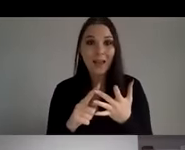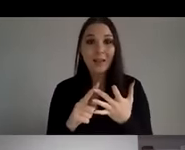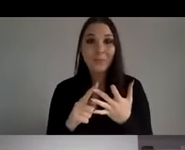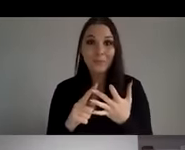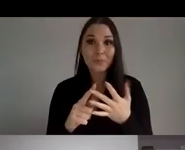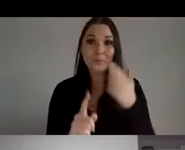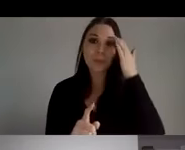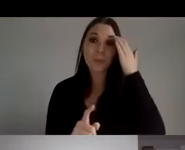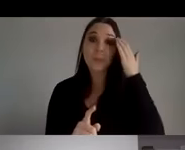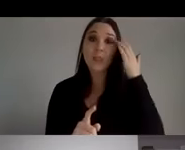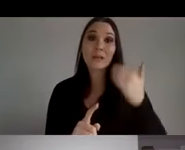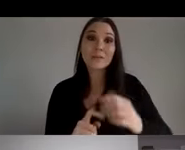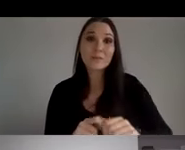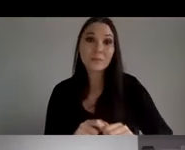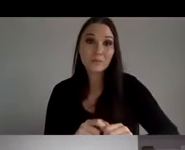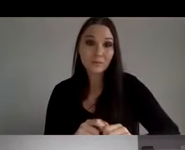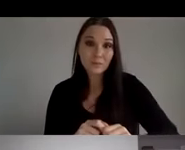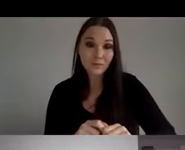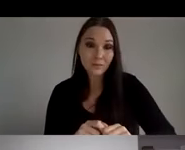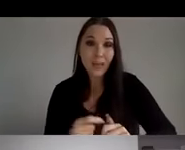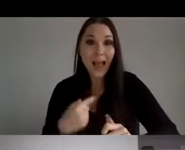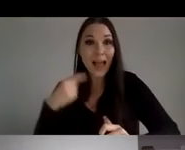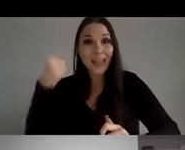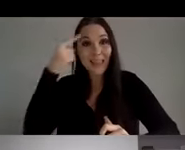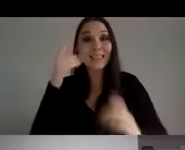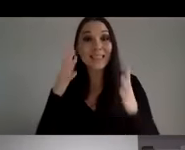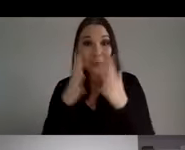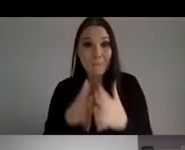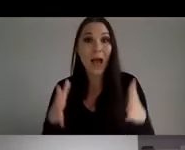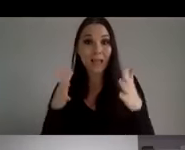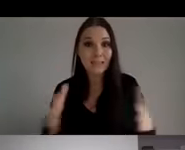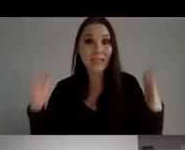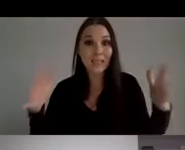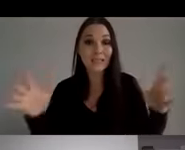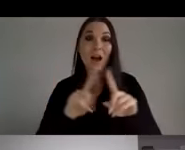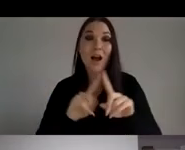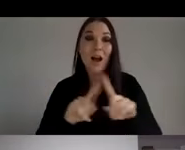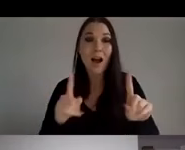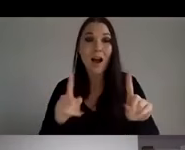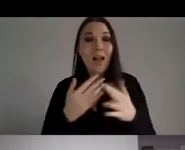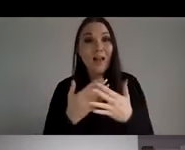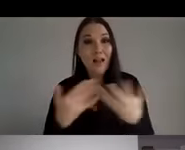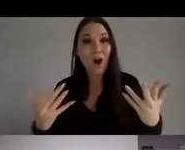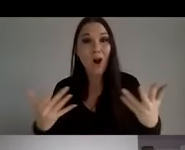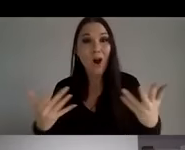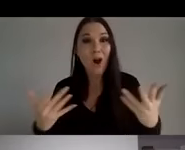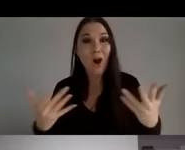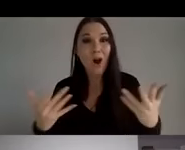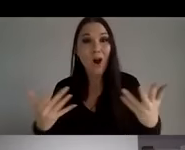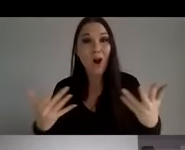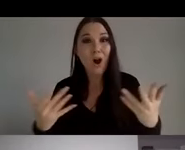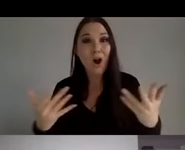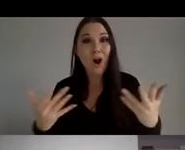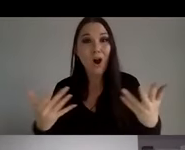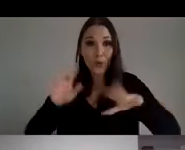scene, but I think a lot of data scientists, and particularly around computer vision, they